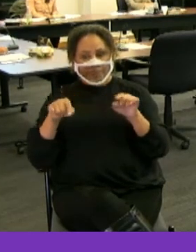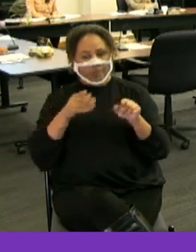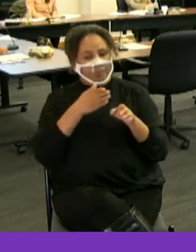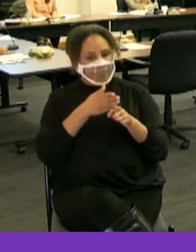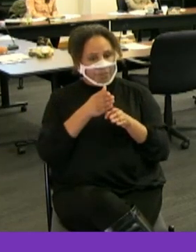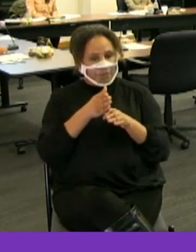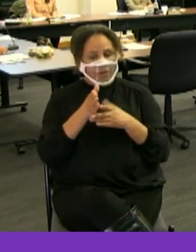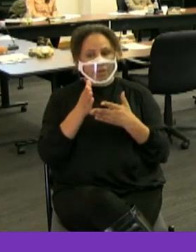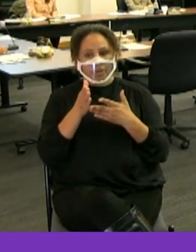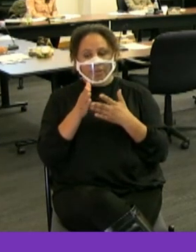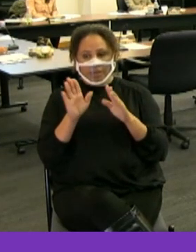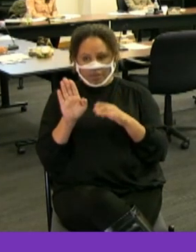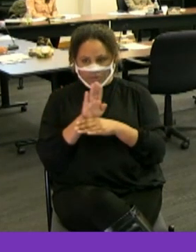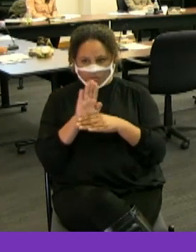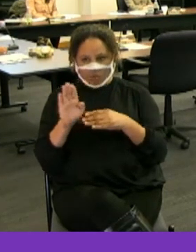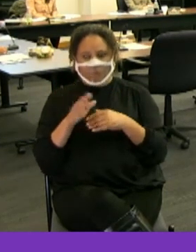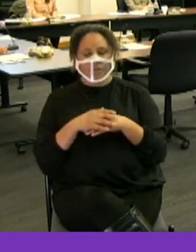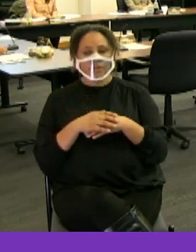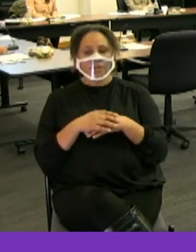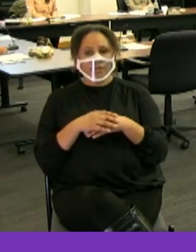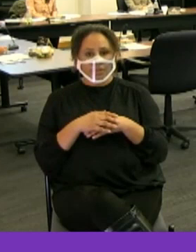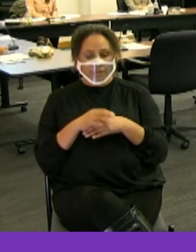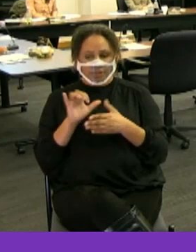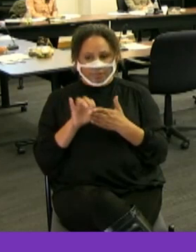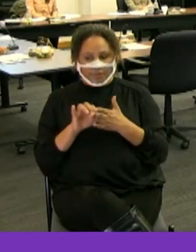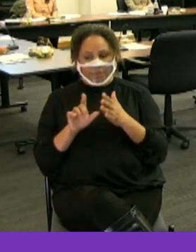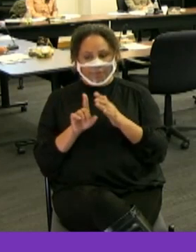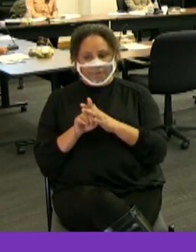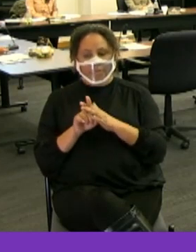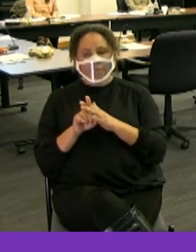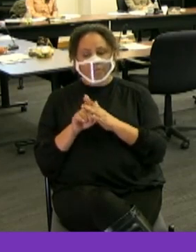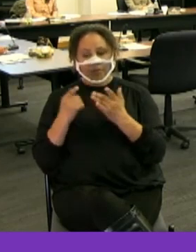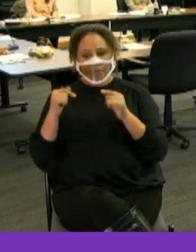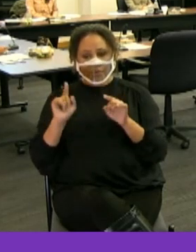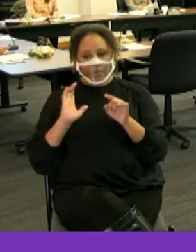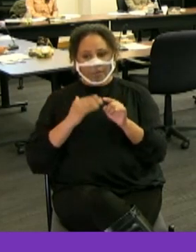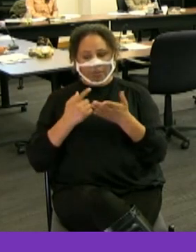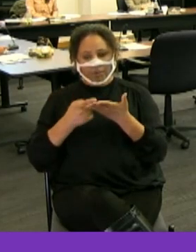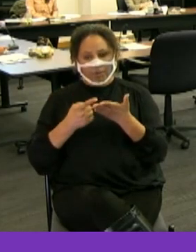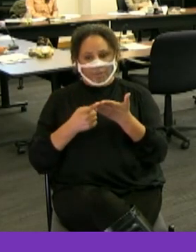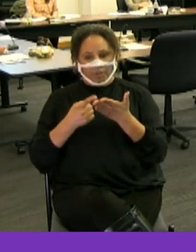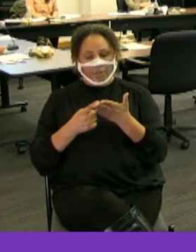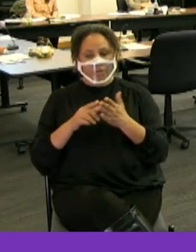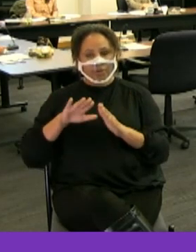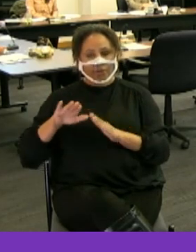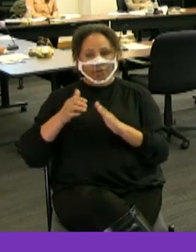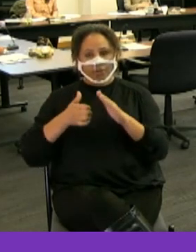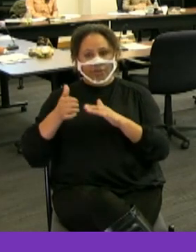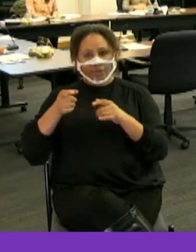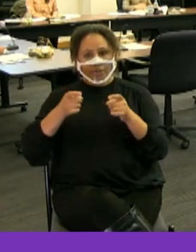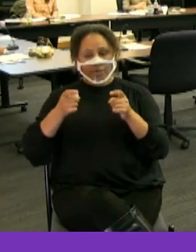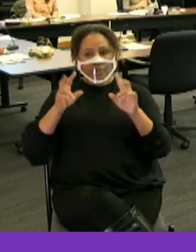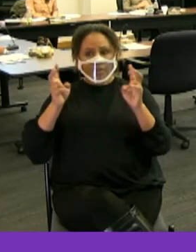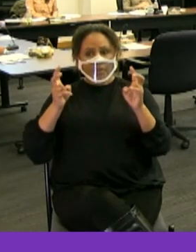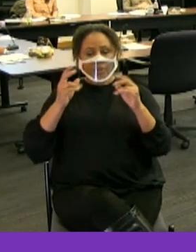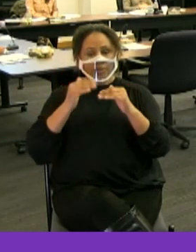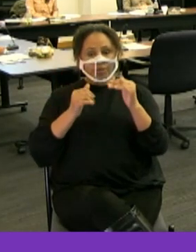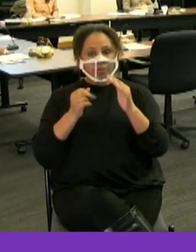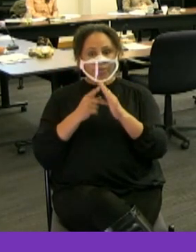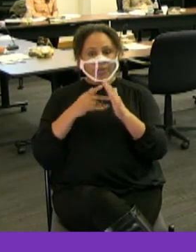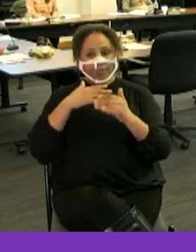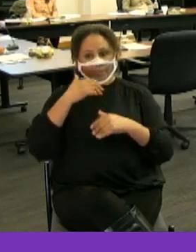through our discussions with our local legislators. While the administration Build Back Better agenda has